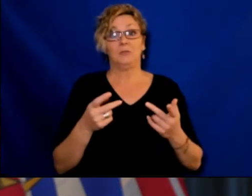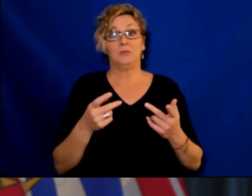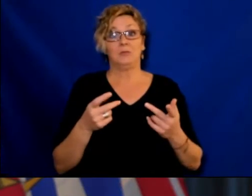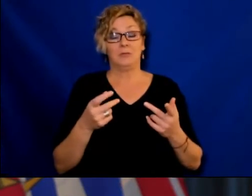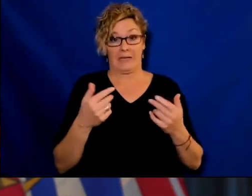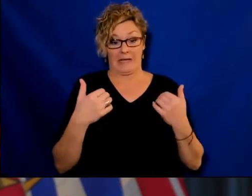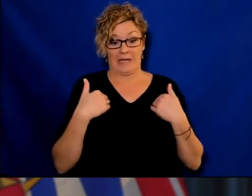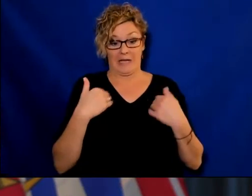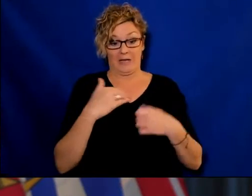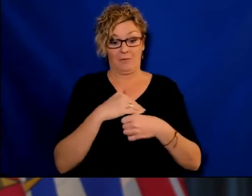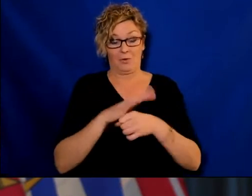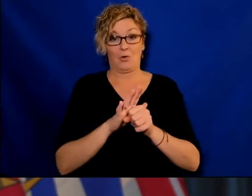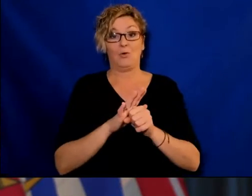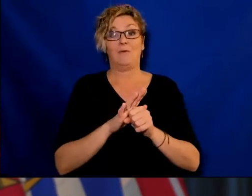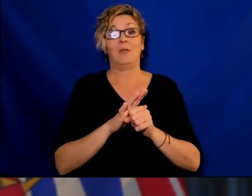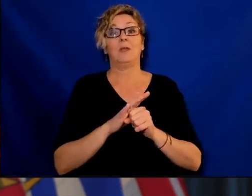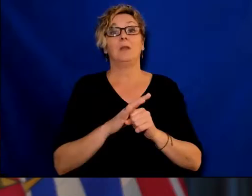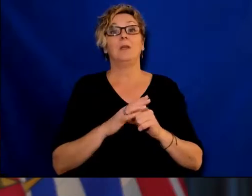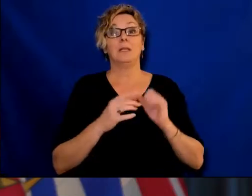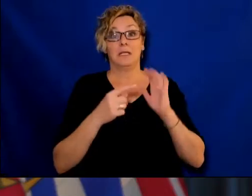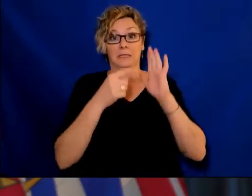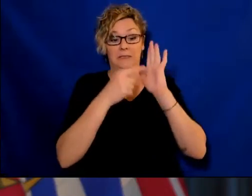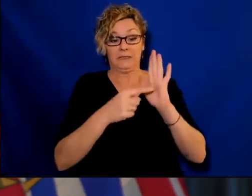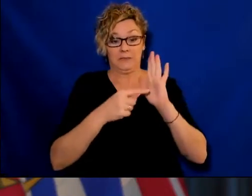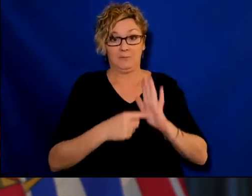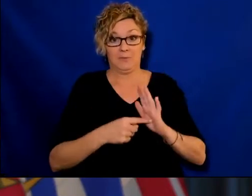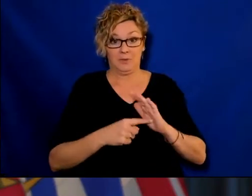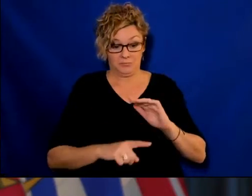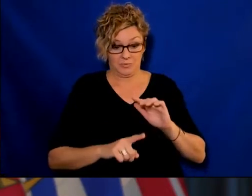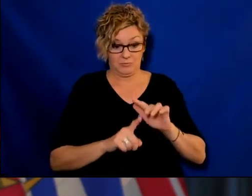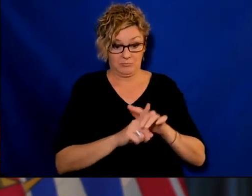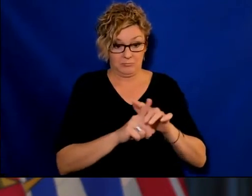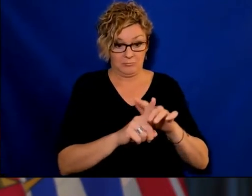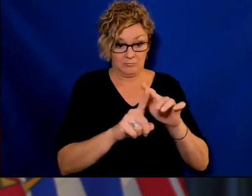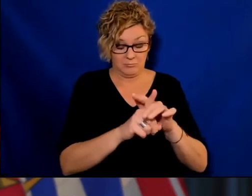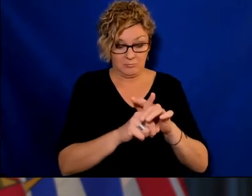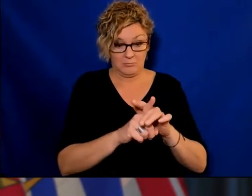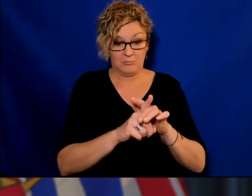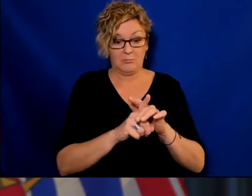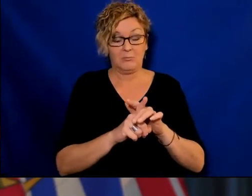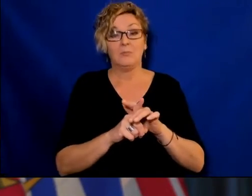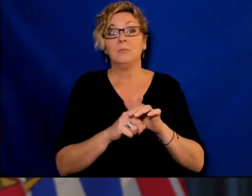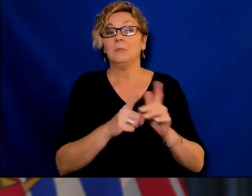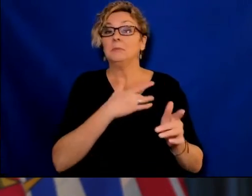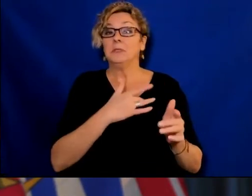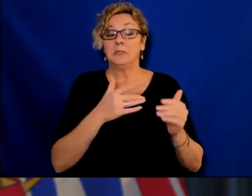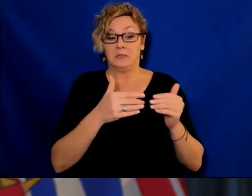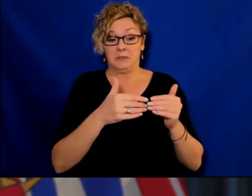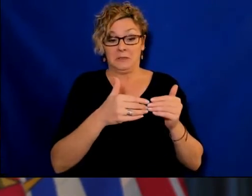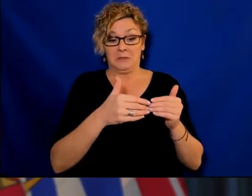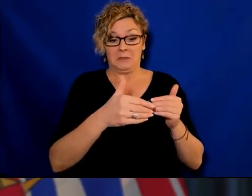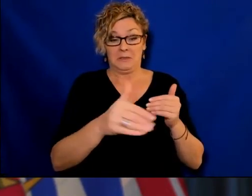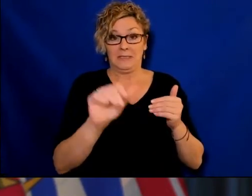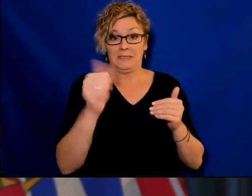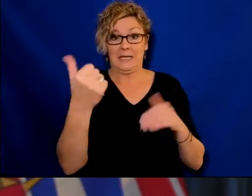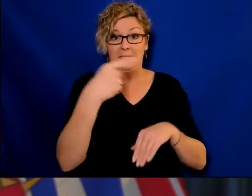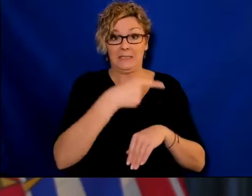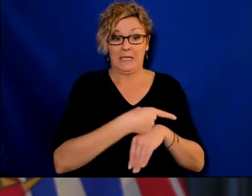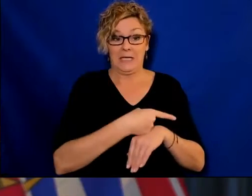was tested and when their test came back positive. They may have, if their symptoms were mild,